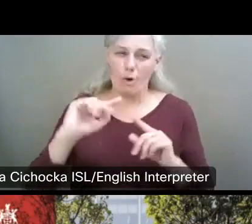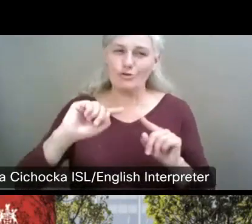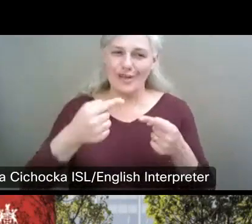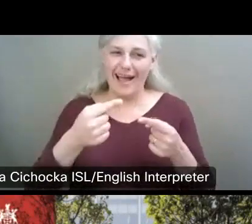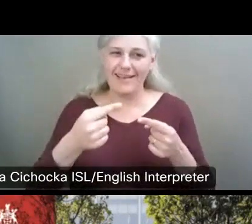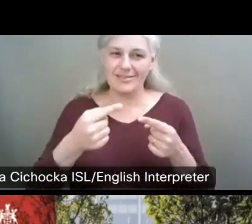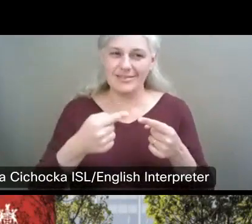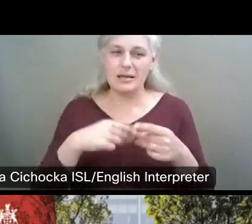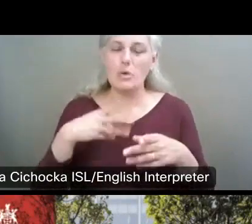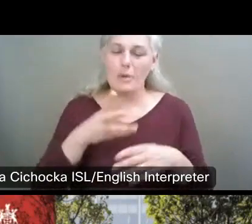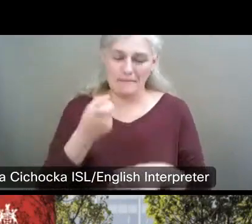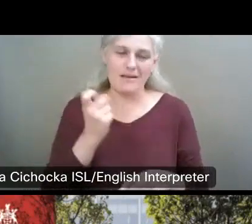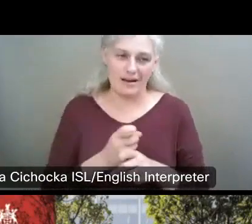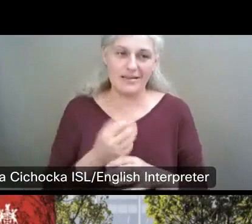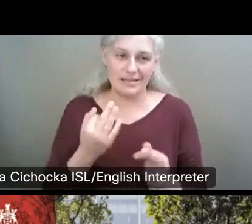going to be hard.